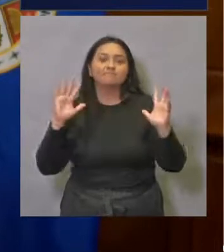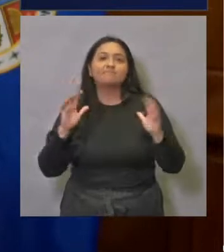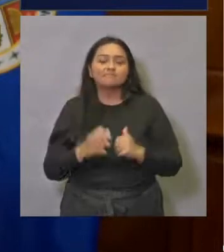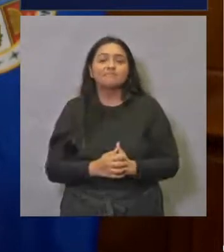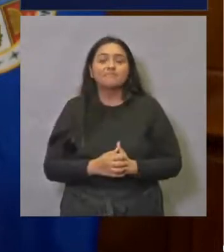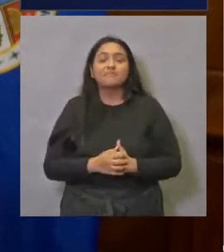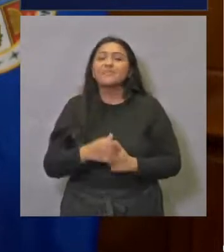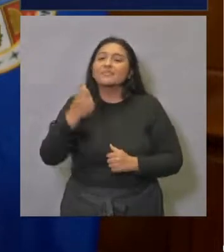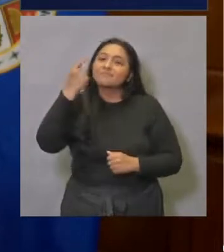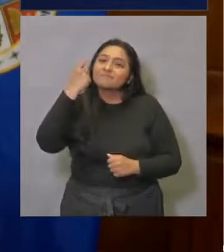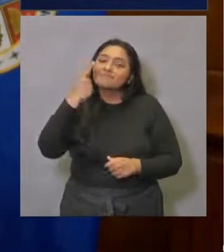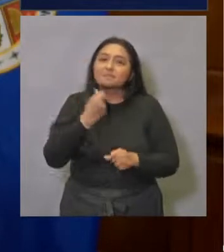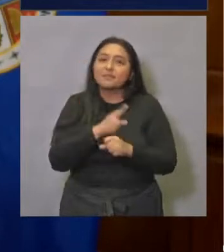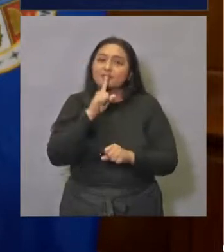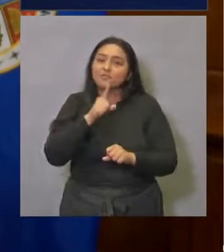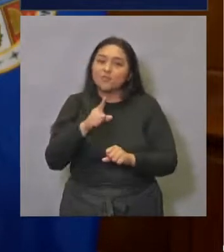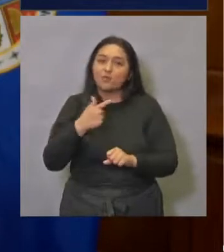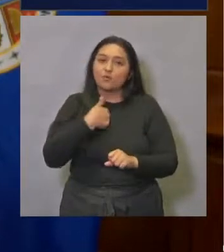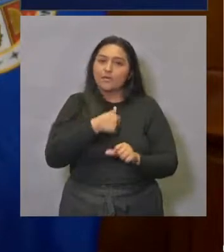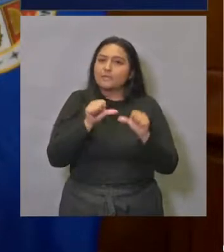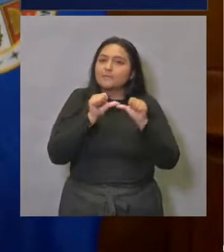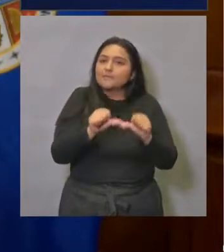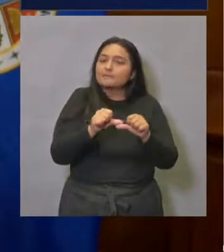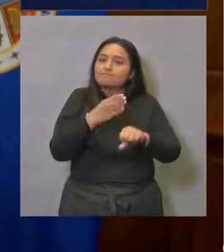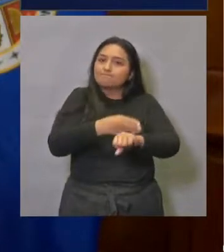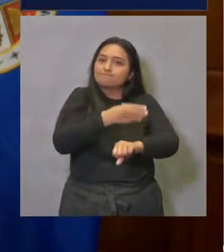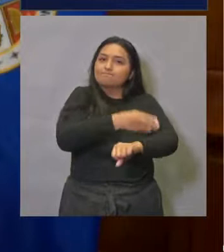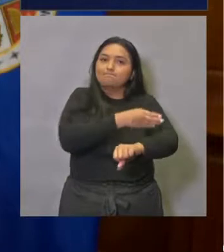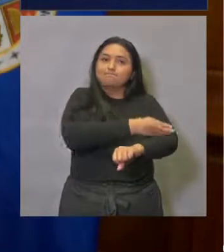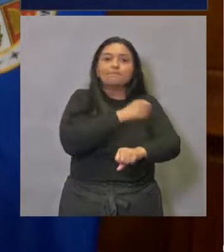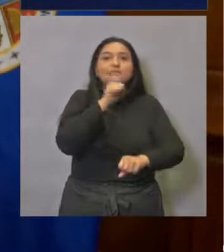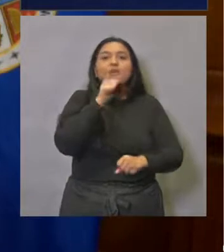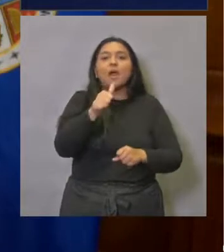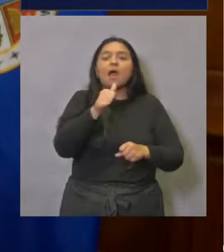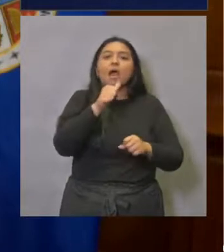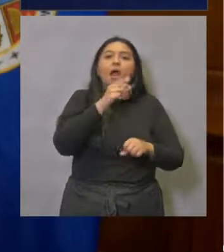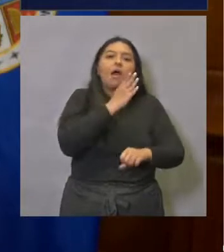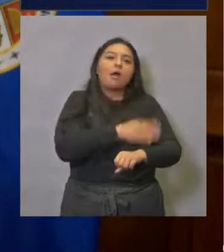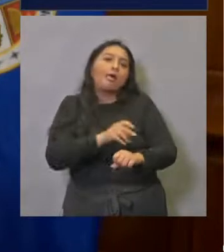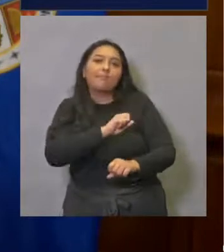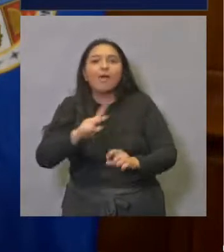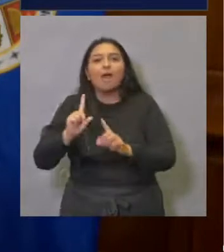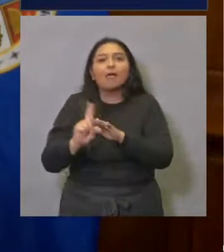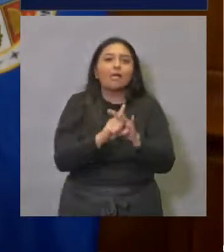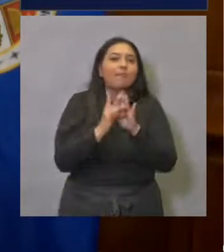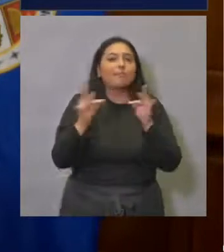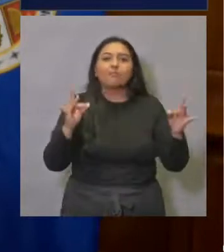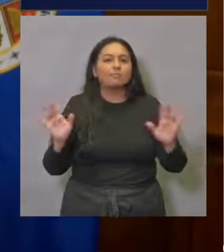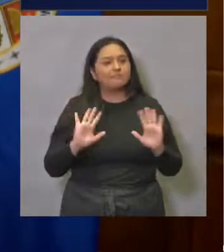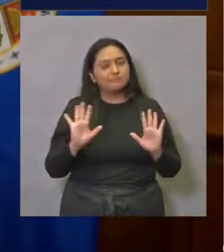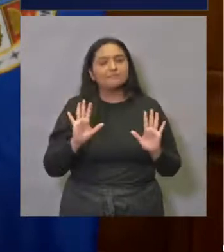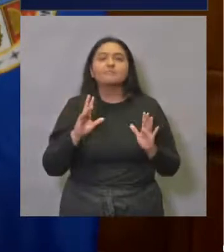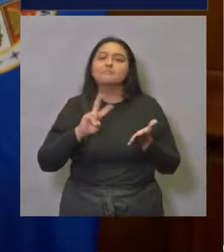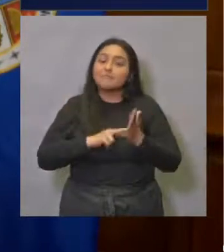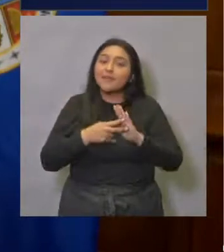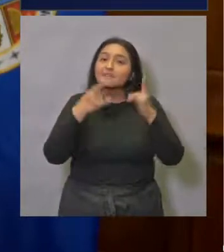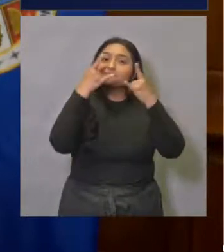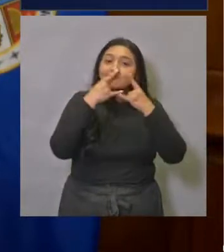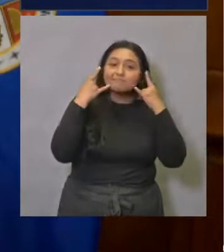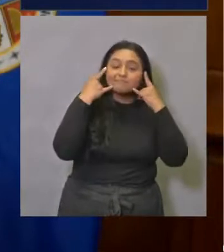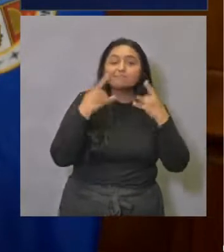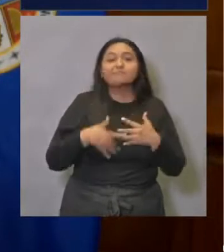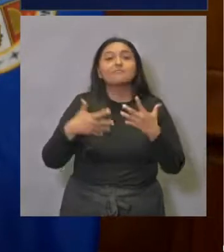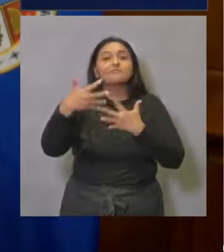though, that we don't slip up before then. So let's make sure that we finish strong, that we continue wearing our masks, that we physically